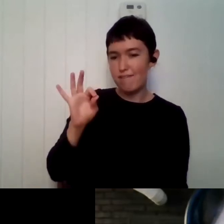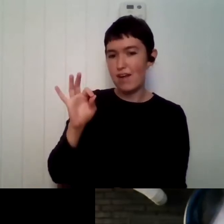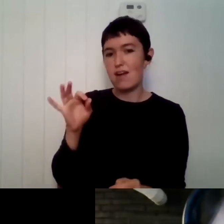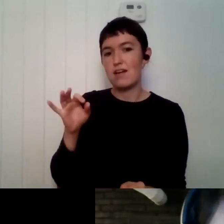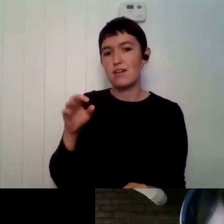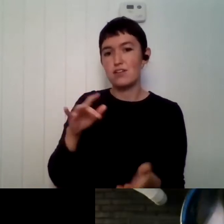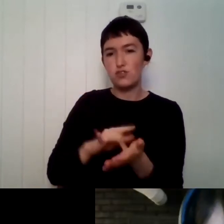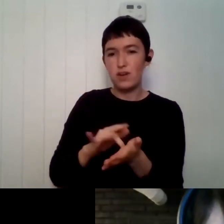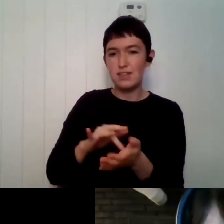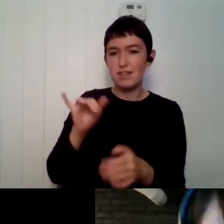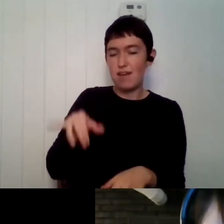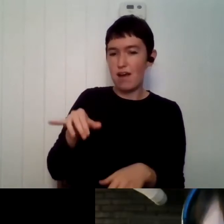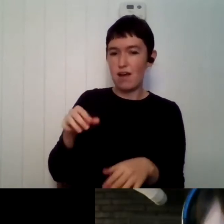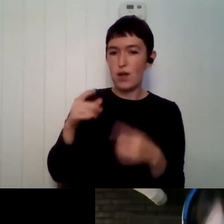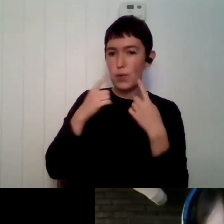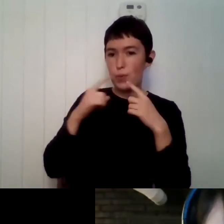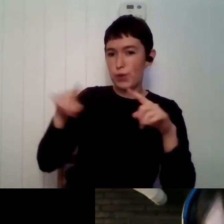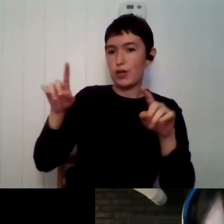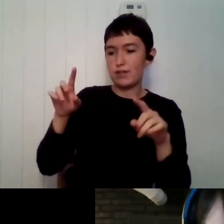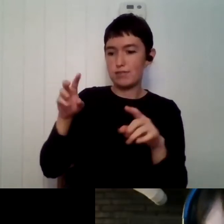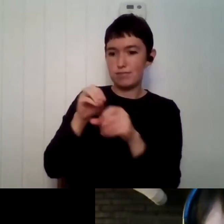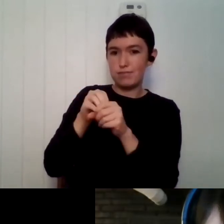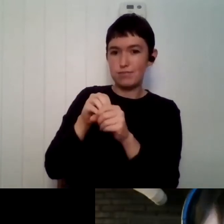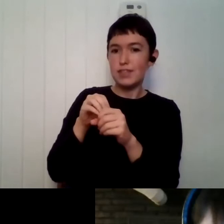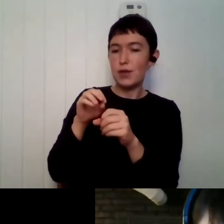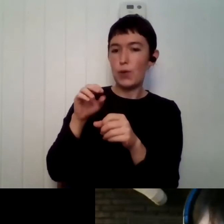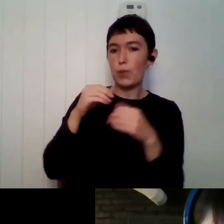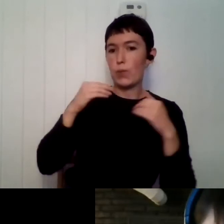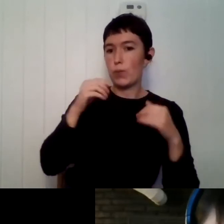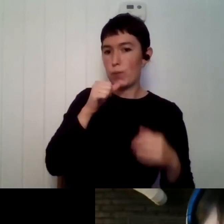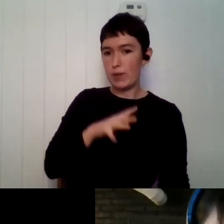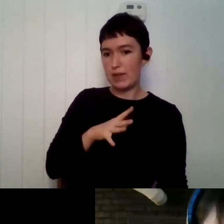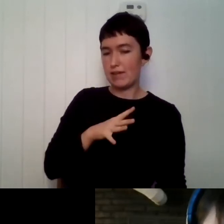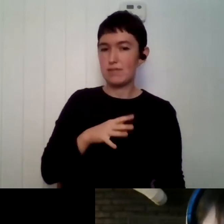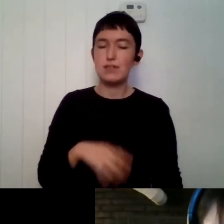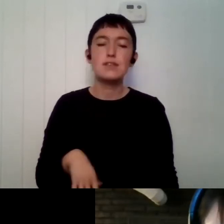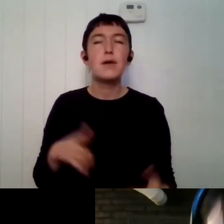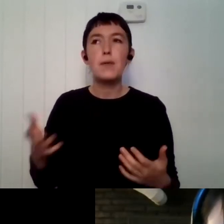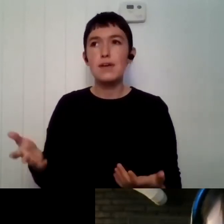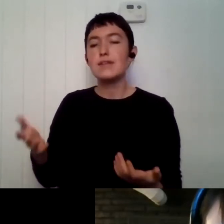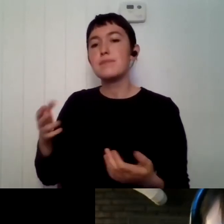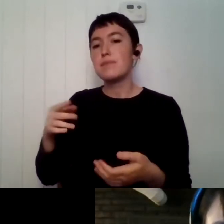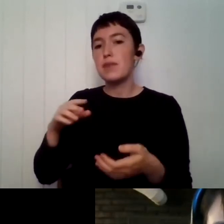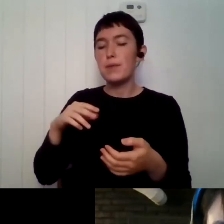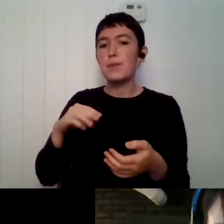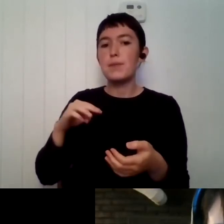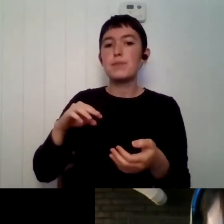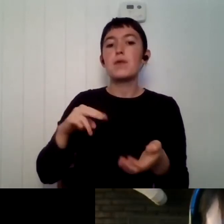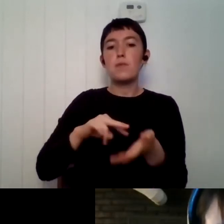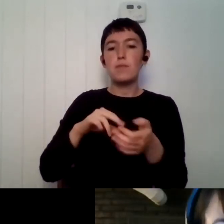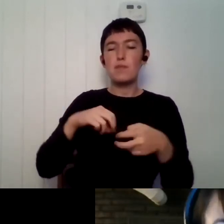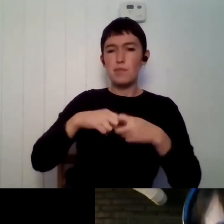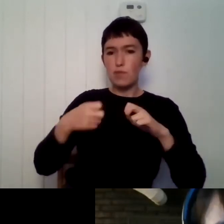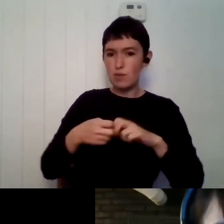women? So I'm going to give a little bit of a context to this question. I think there's this problem in medicine broadly that a lot